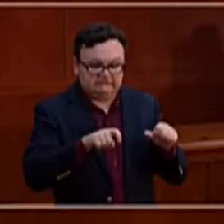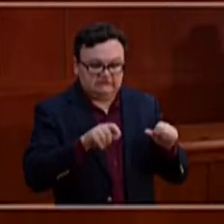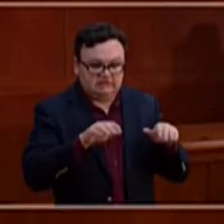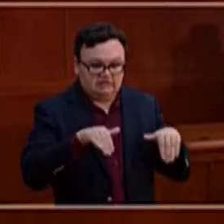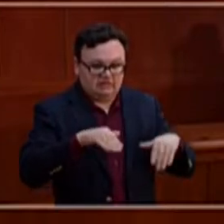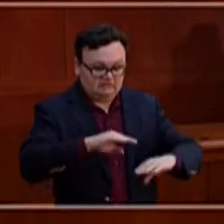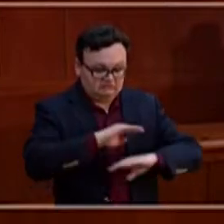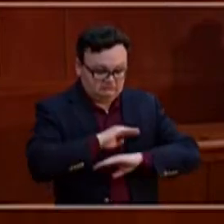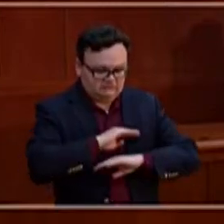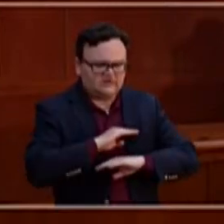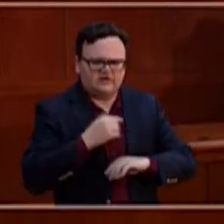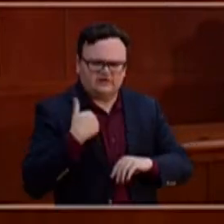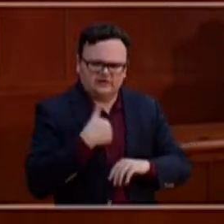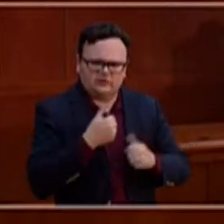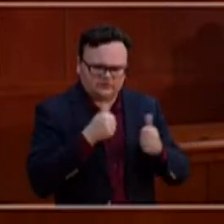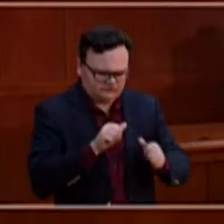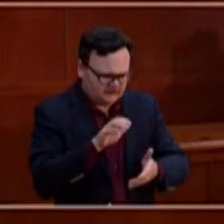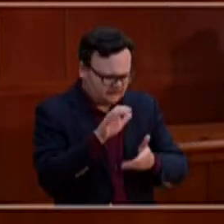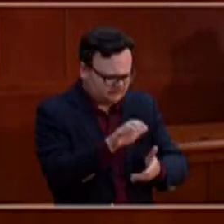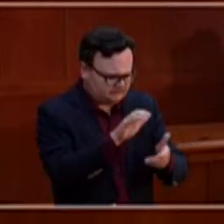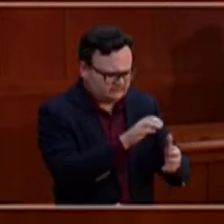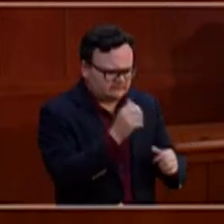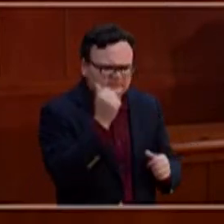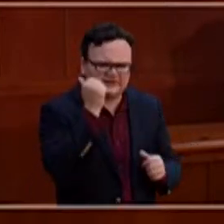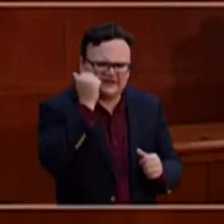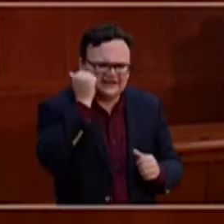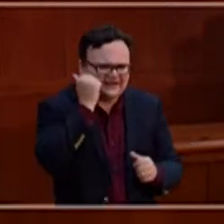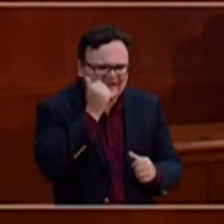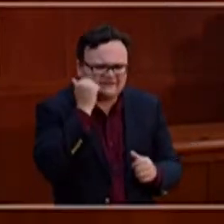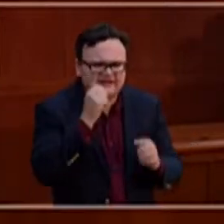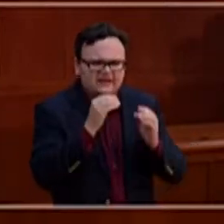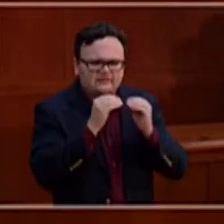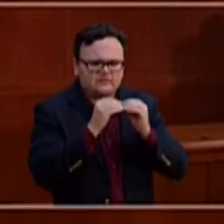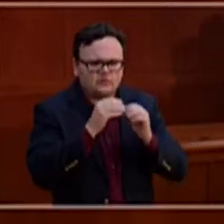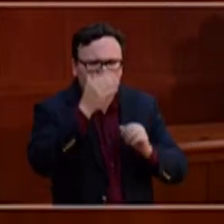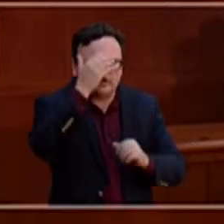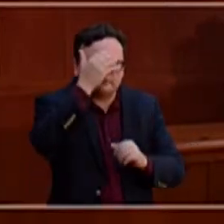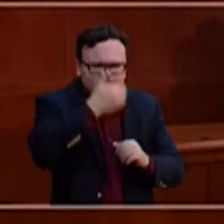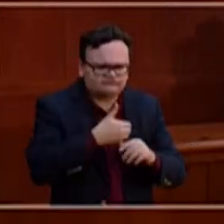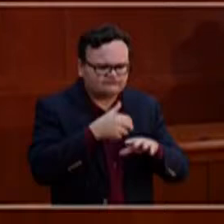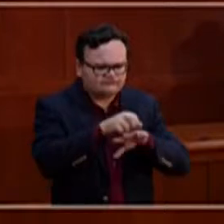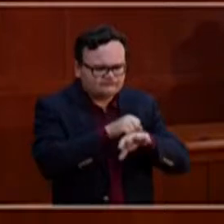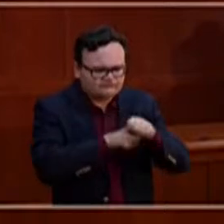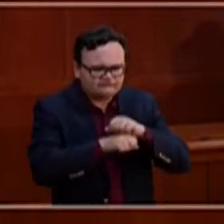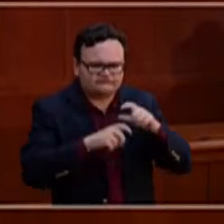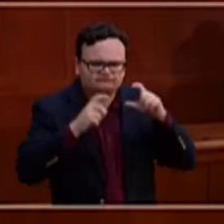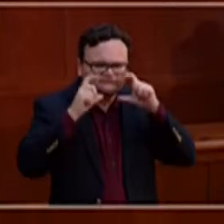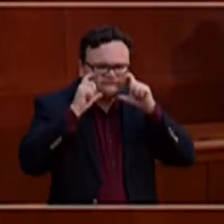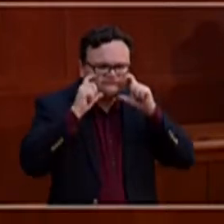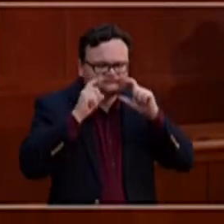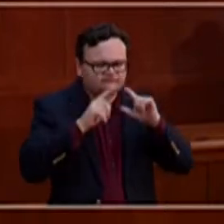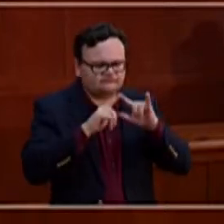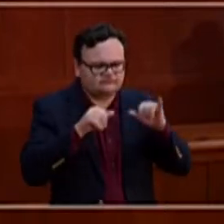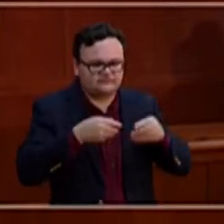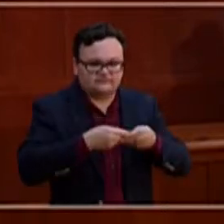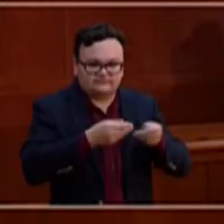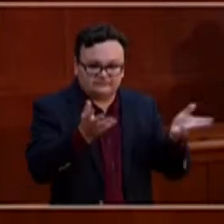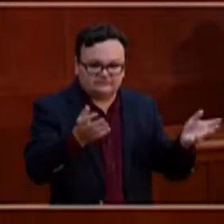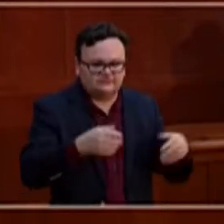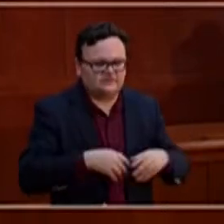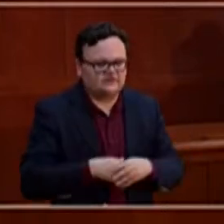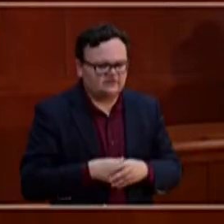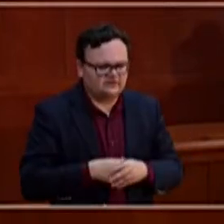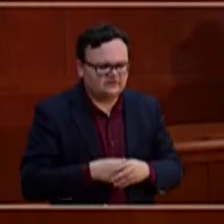being delivered on a daily basis in March and April, and now here we are in July, and with staff being one of the main challenges, and we